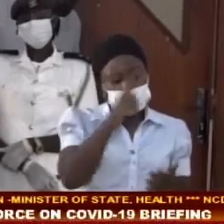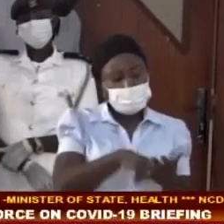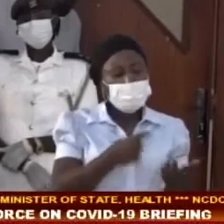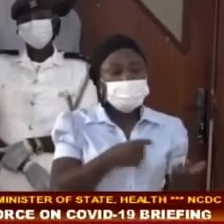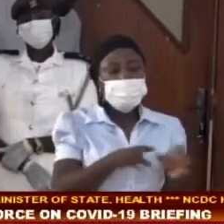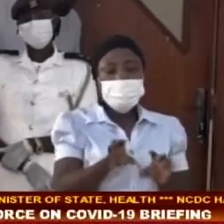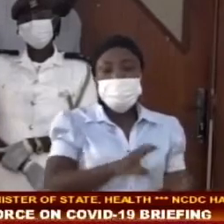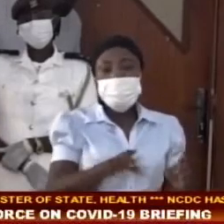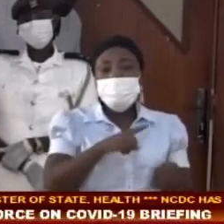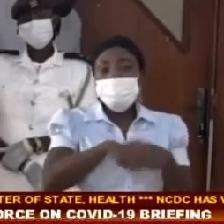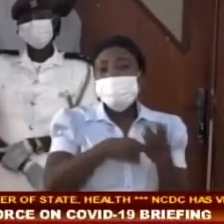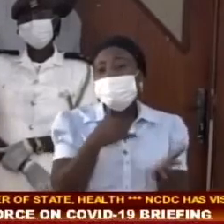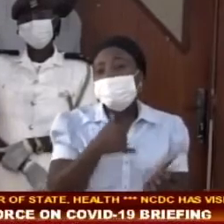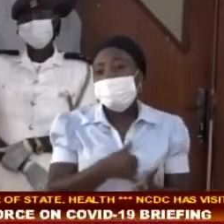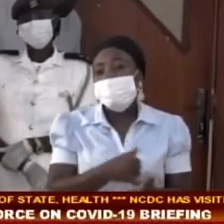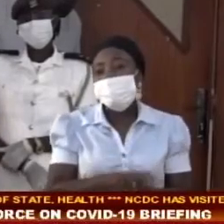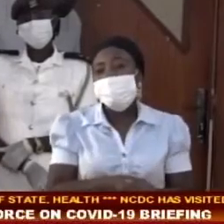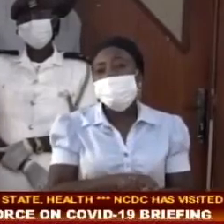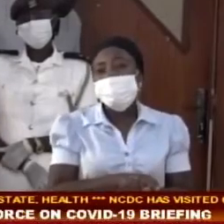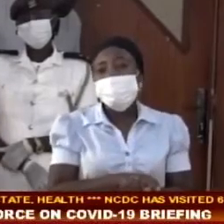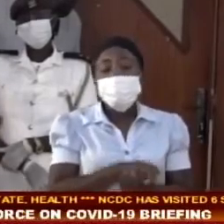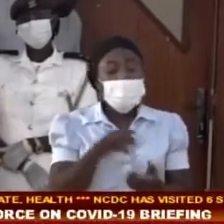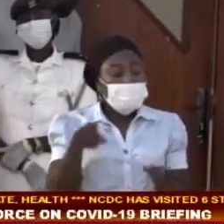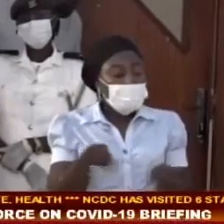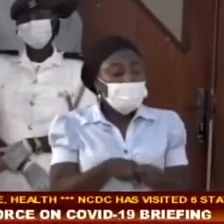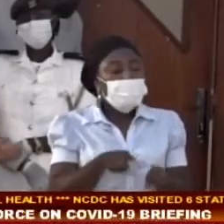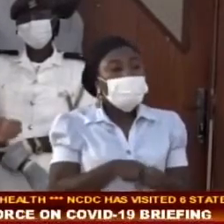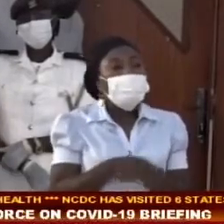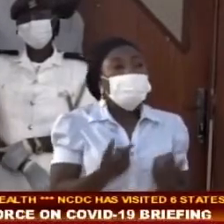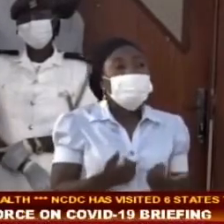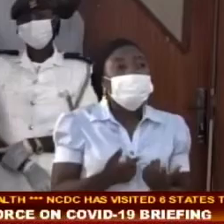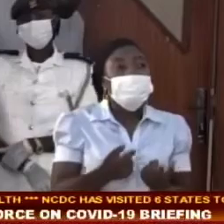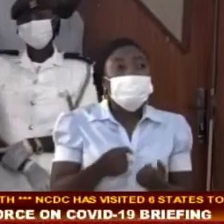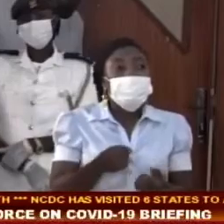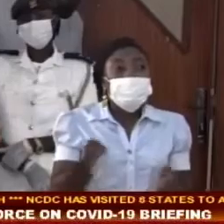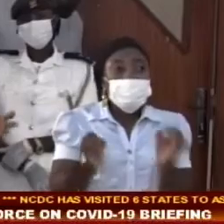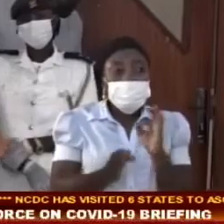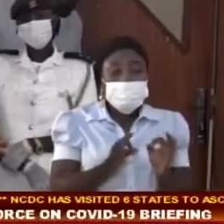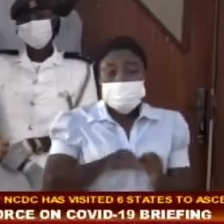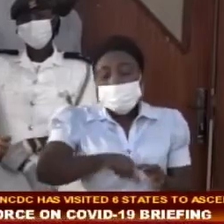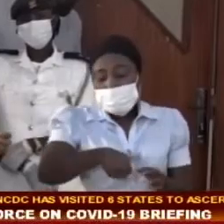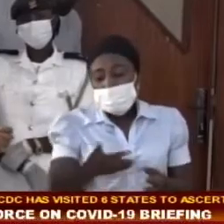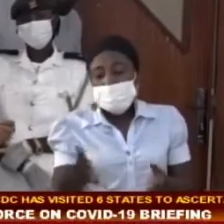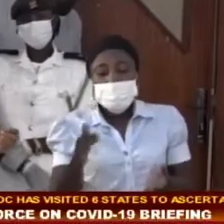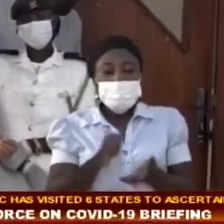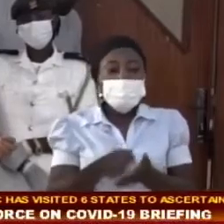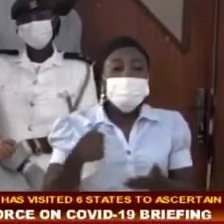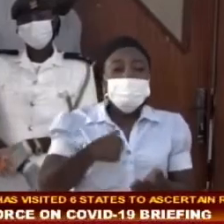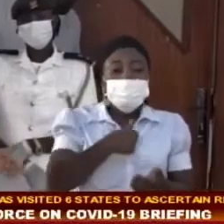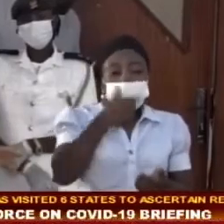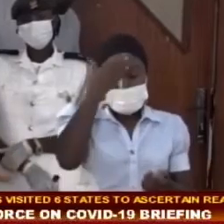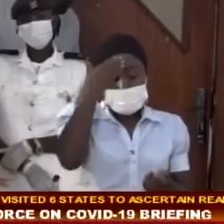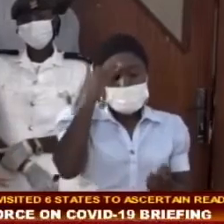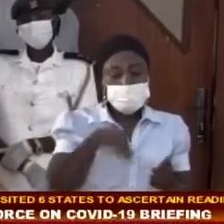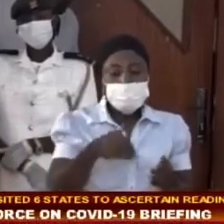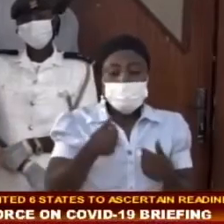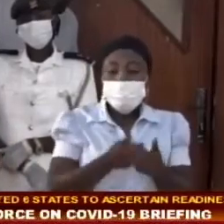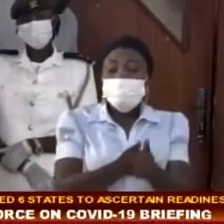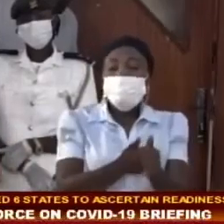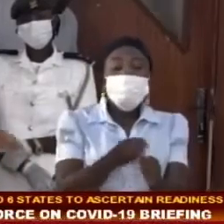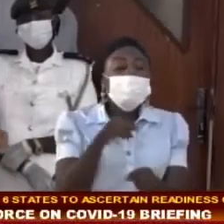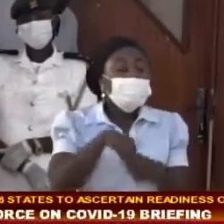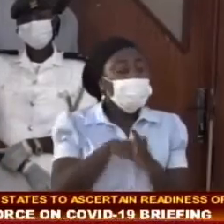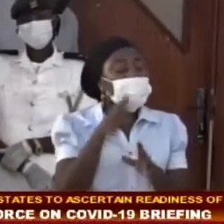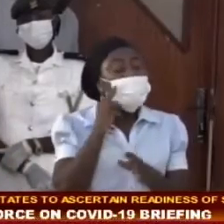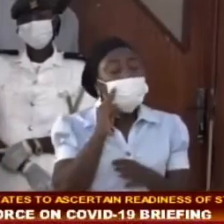na-enye anya ha enyeghị ya kwamgbe. Kedu ihe unu na-eme iji jikọta aka ọnụ unu na ndị igwe ọkụ latrik n'ala Naịjirịa iji hụ